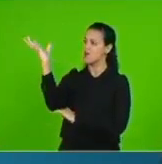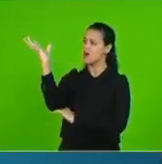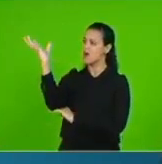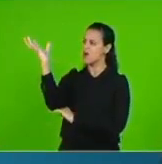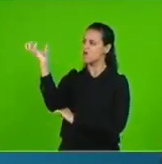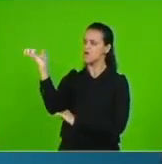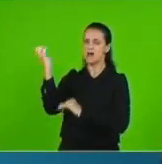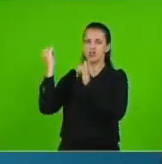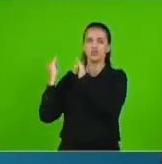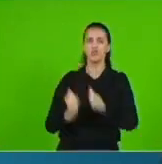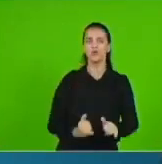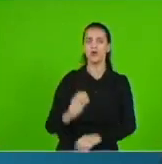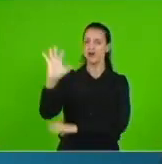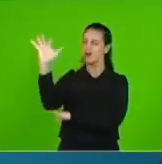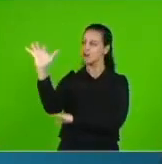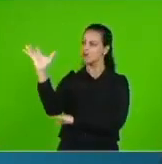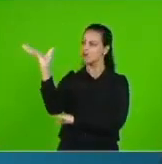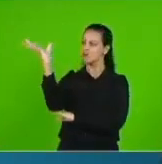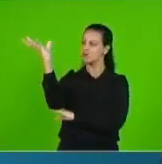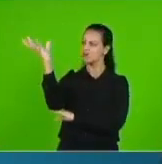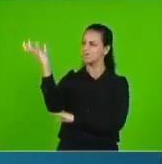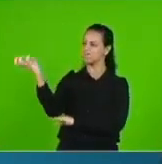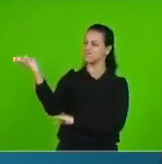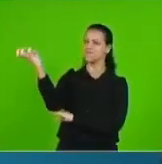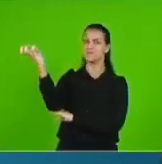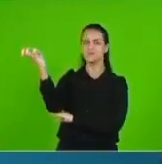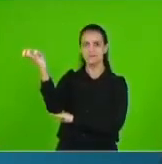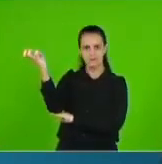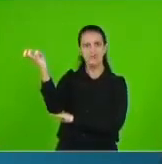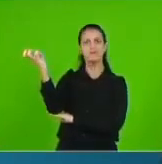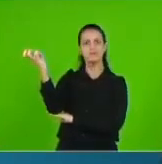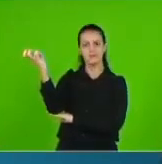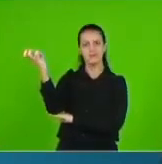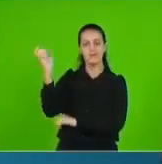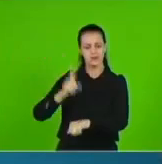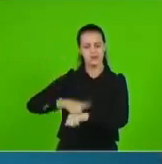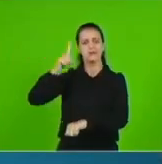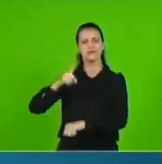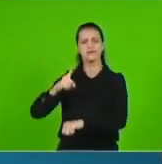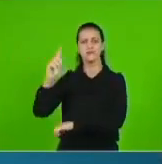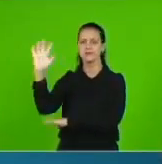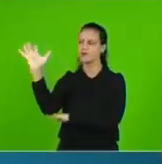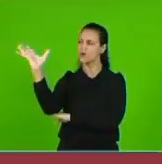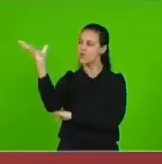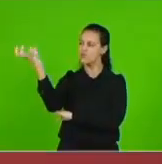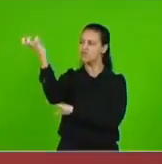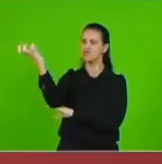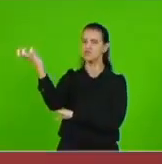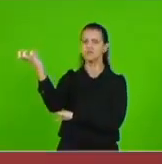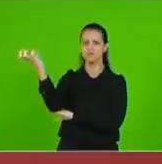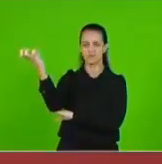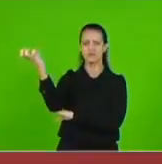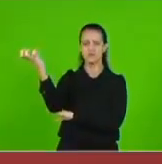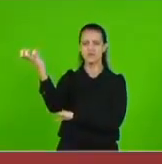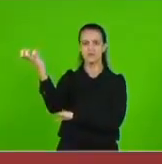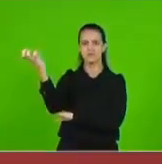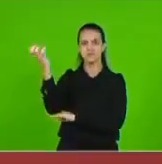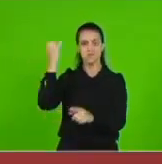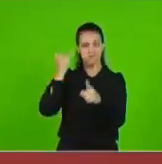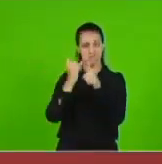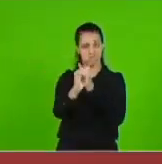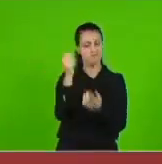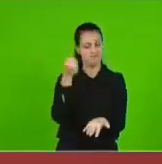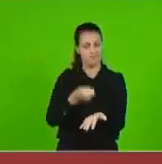nevermore a fruit will come off of you. As we see in Matthew 21:19. So